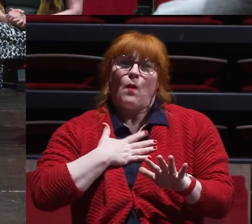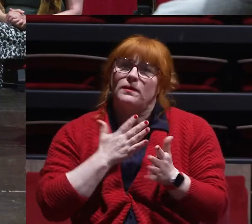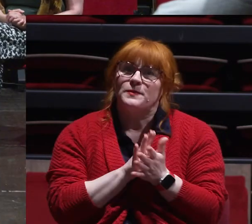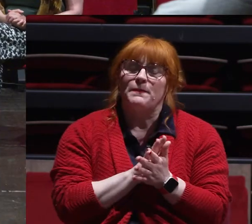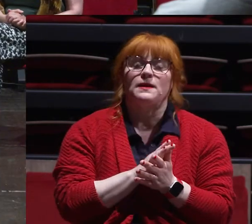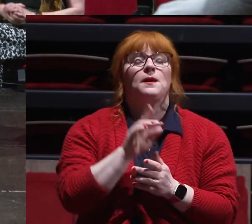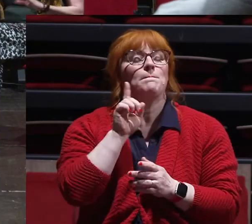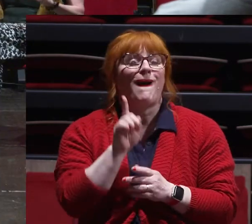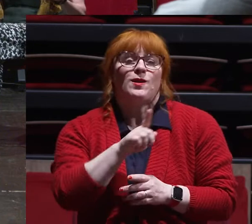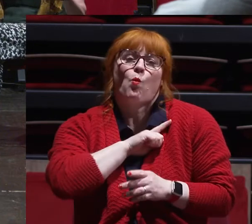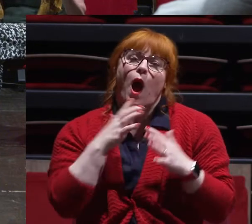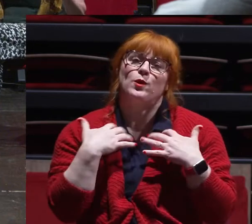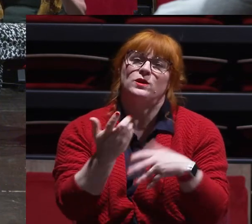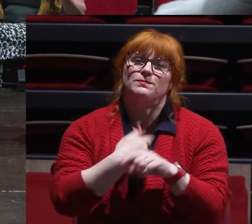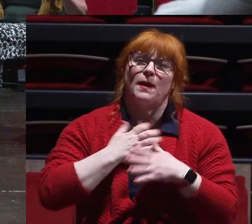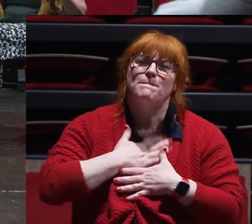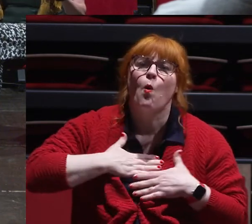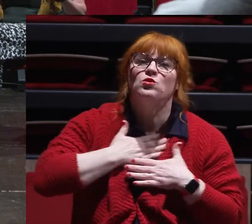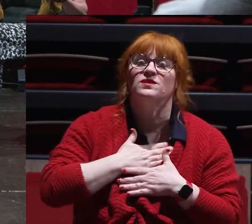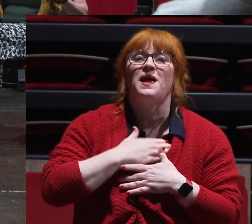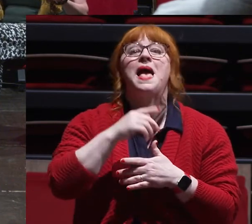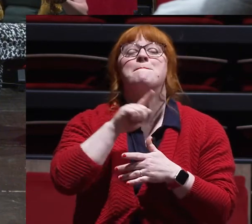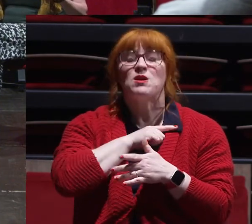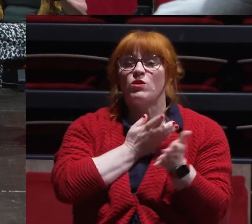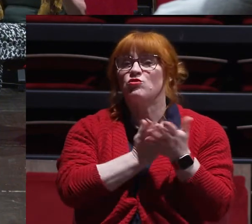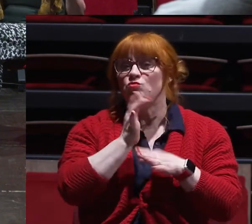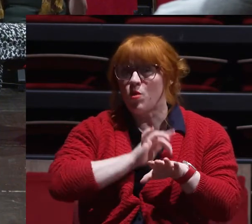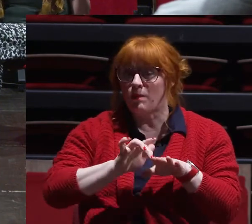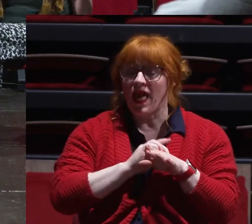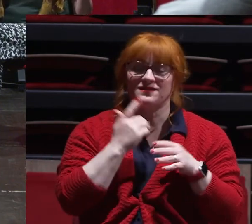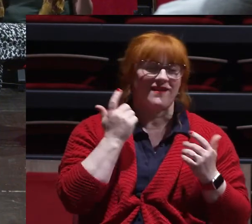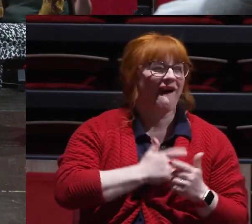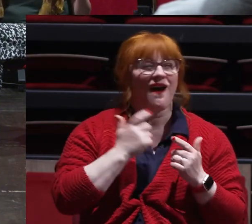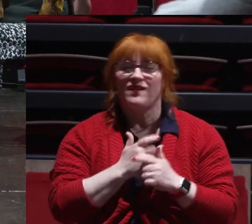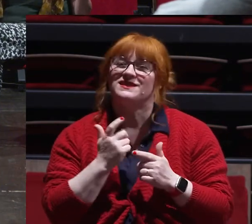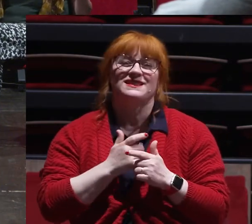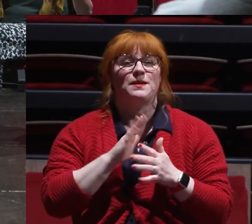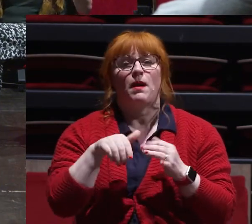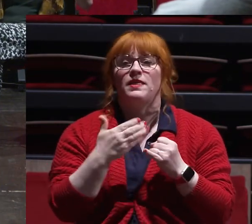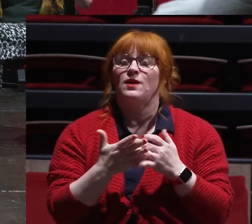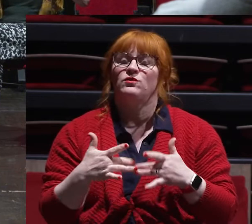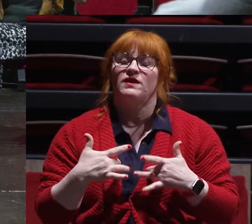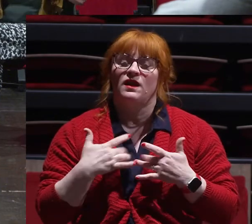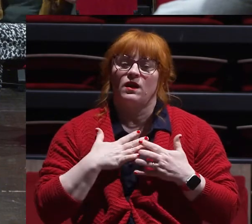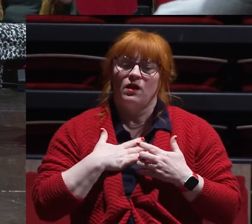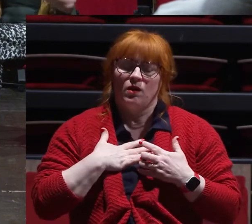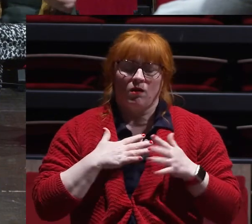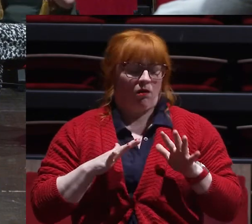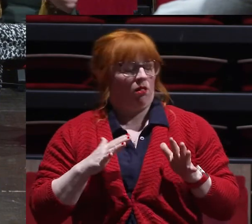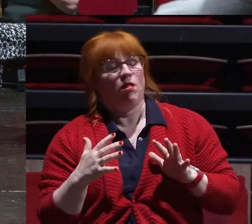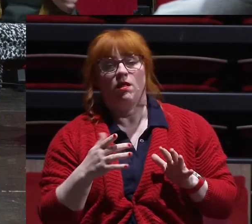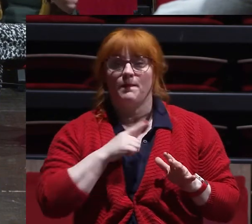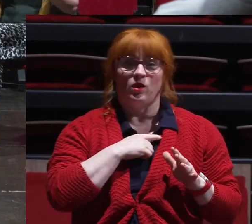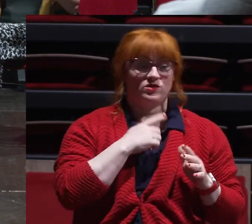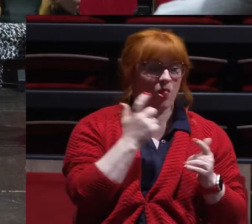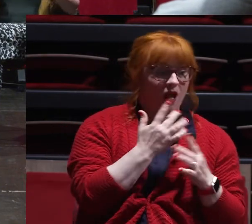work. I want them to be happy. But I think the reason they got so emotional is because the play is full of laughs, and it does leave you